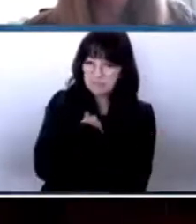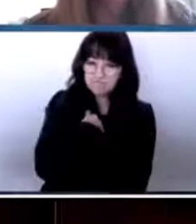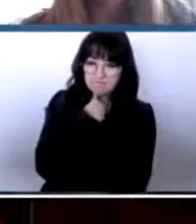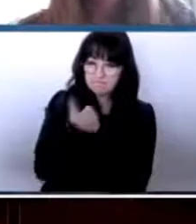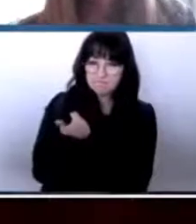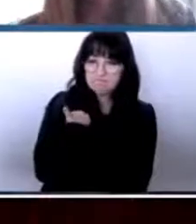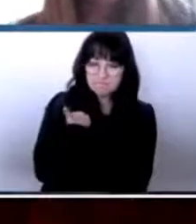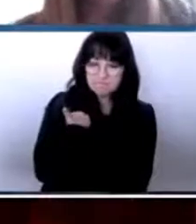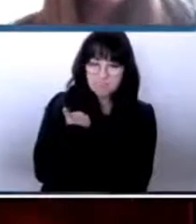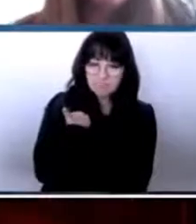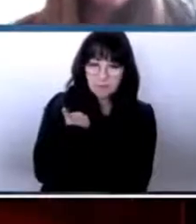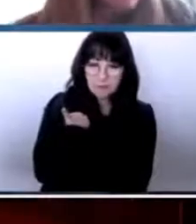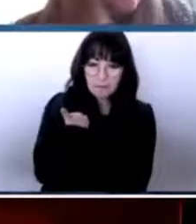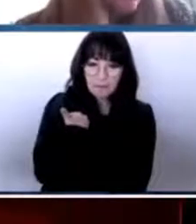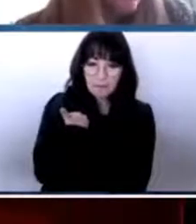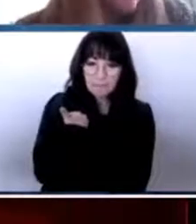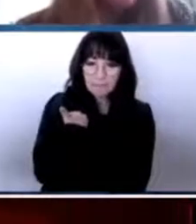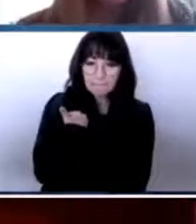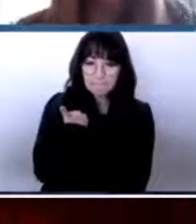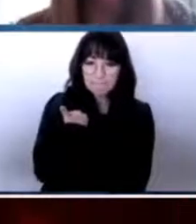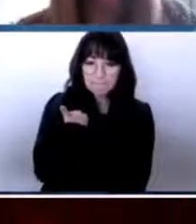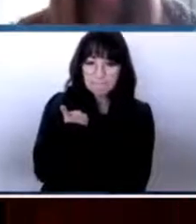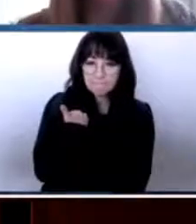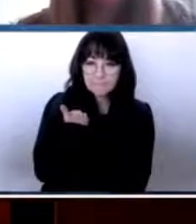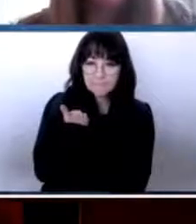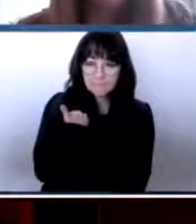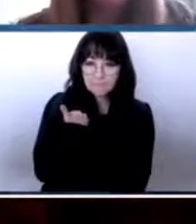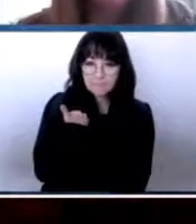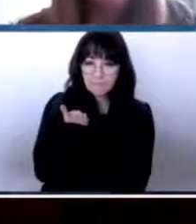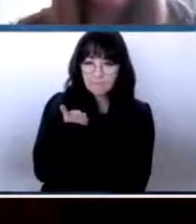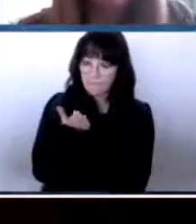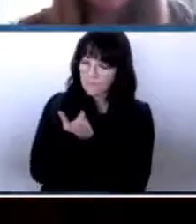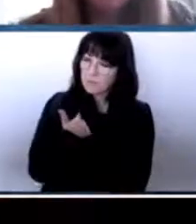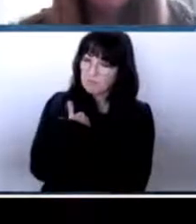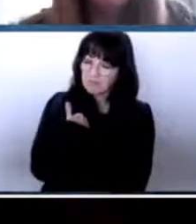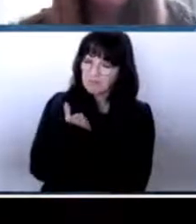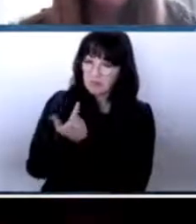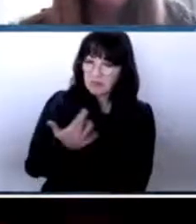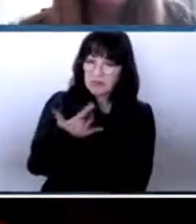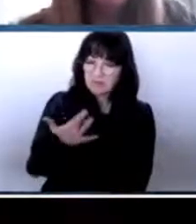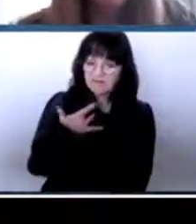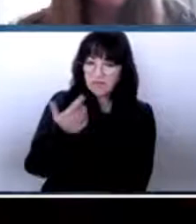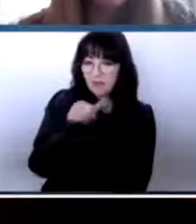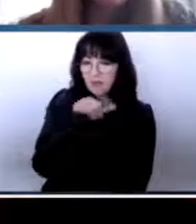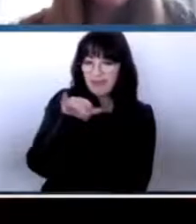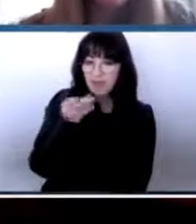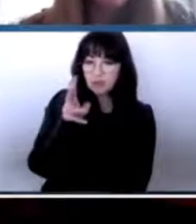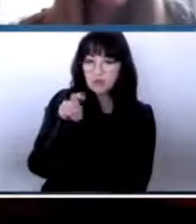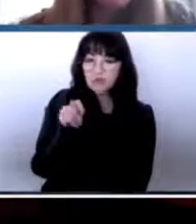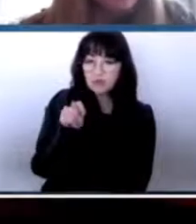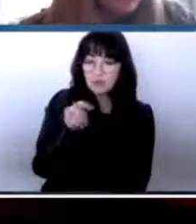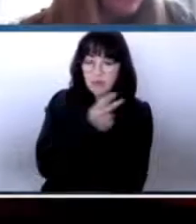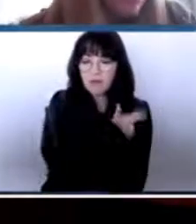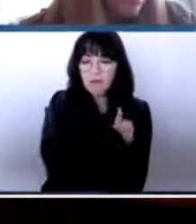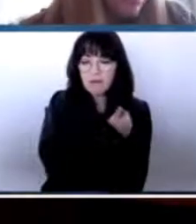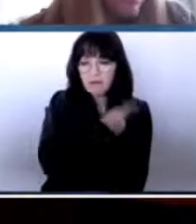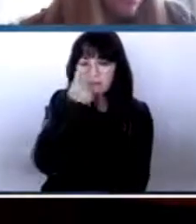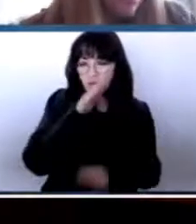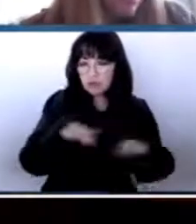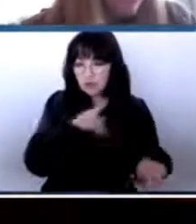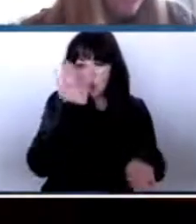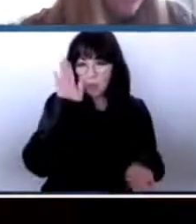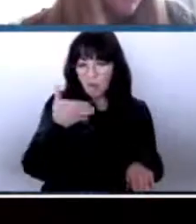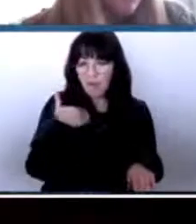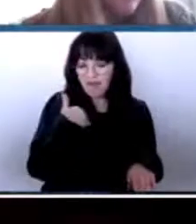would suggest that AI DuPont Hospital for Children will have the best numbers. What I can tell you